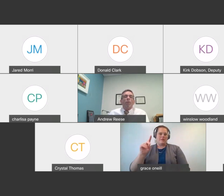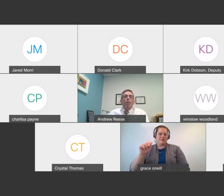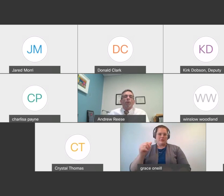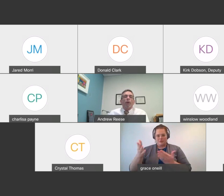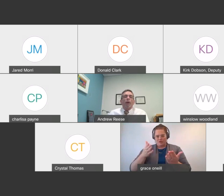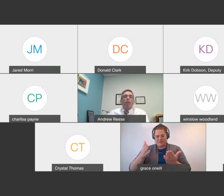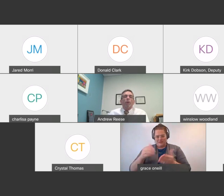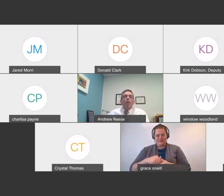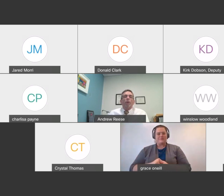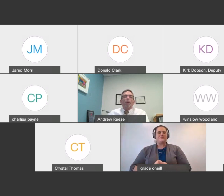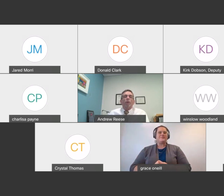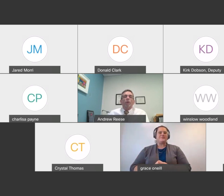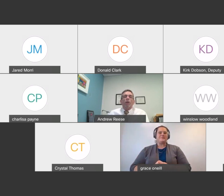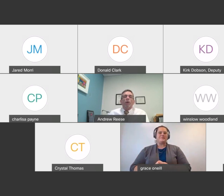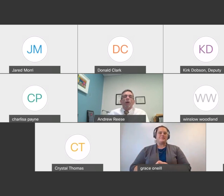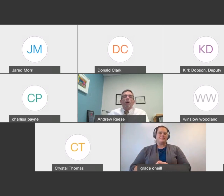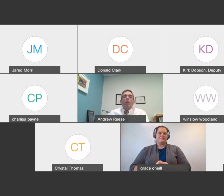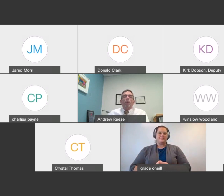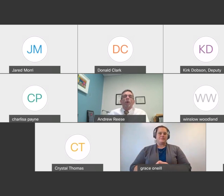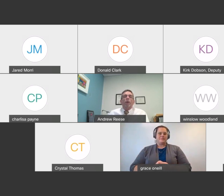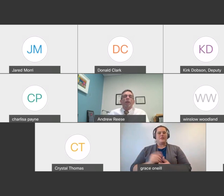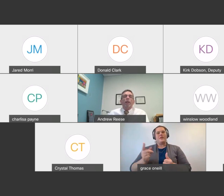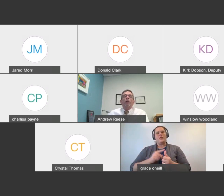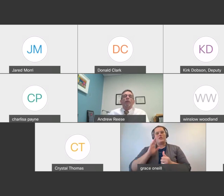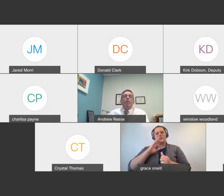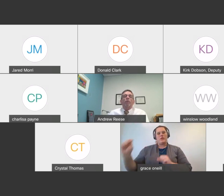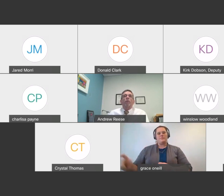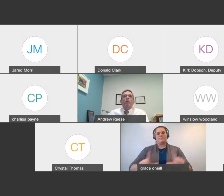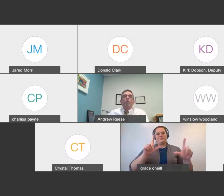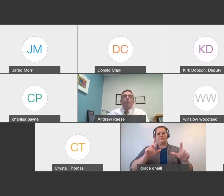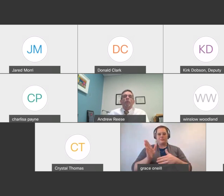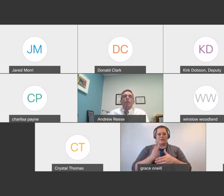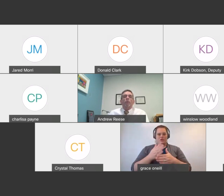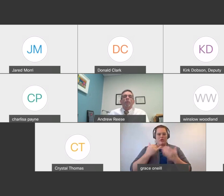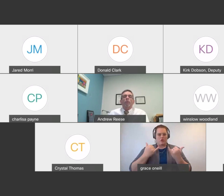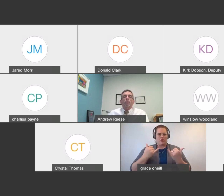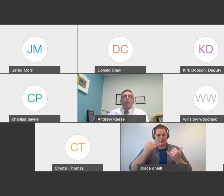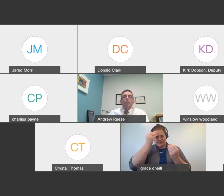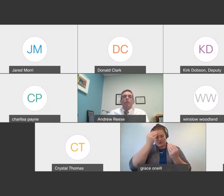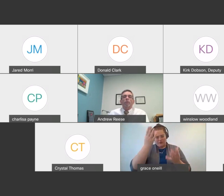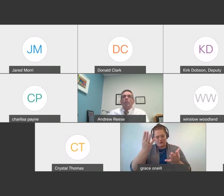First up, I will share our current data.